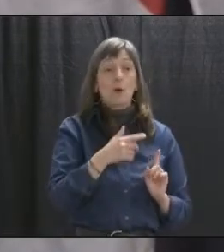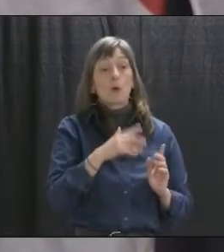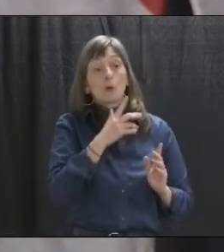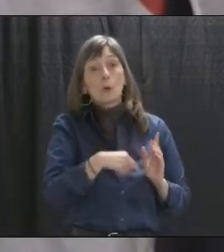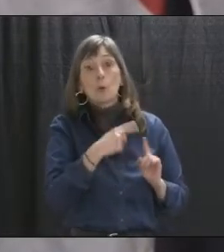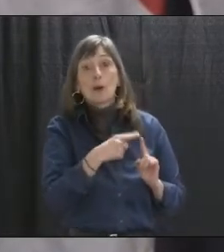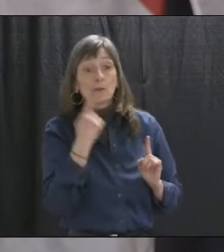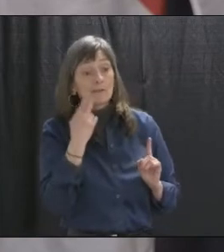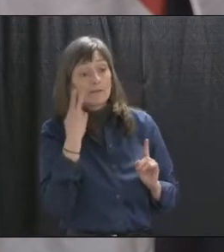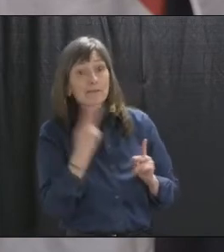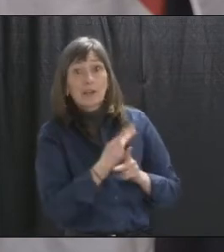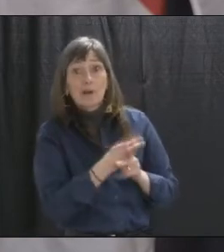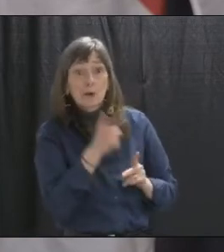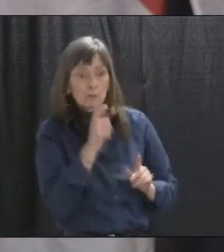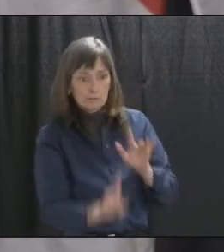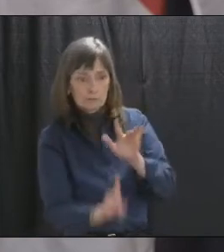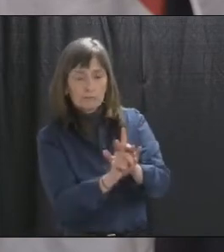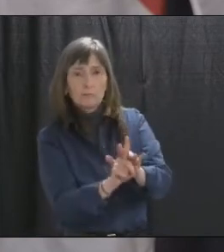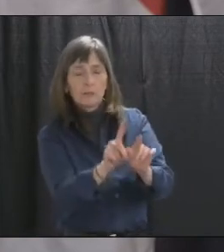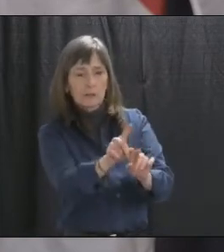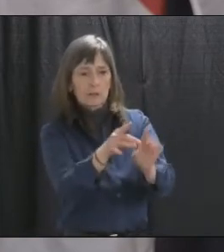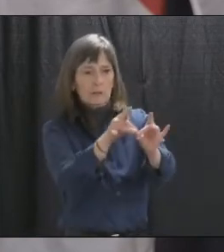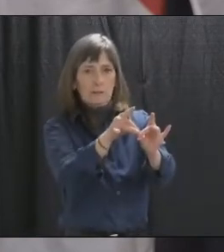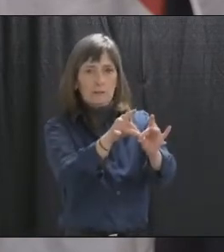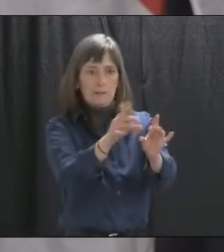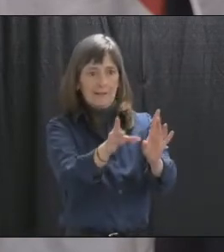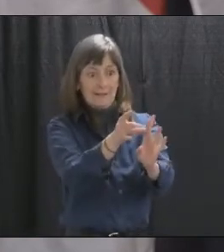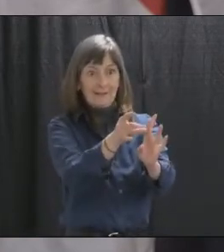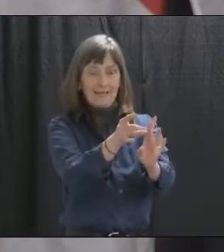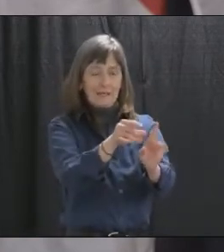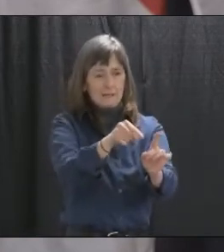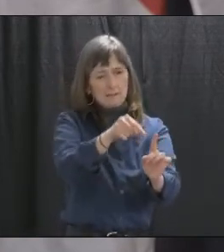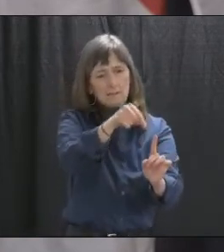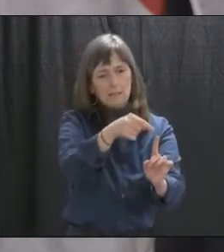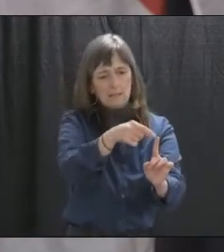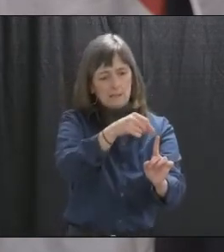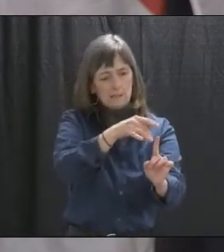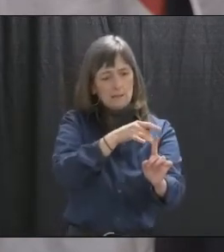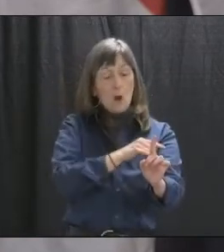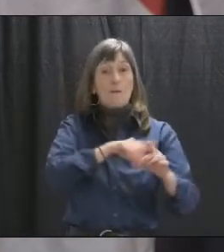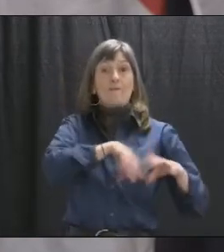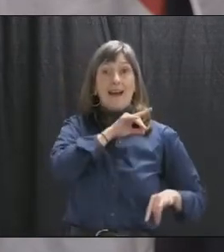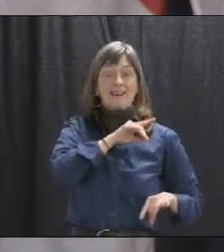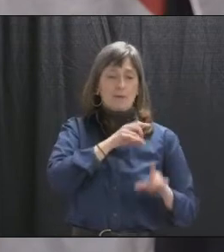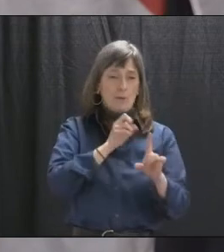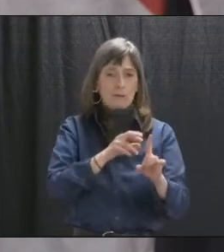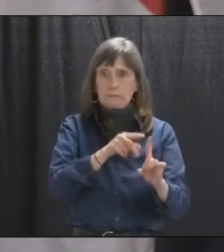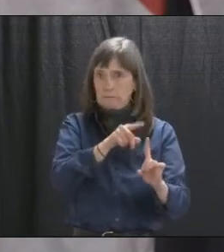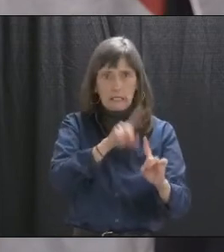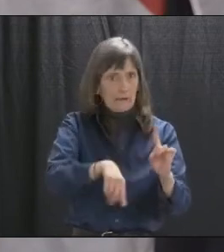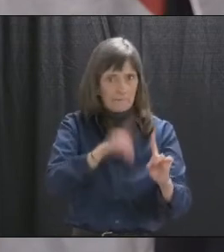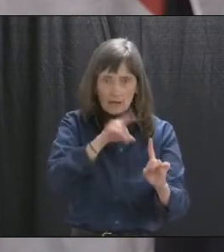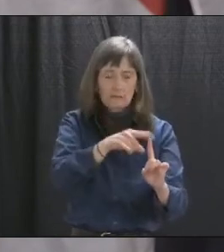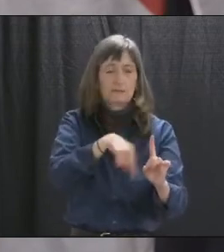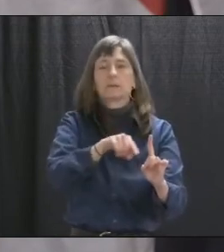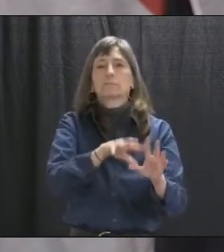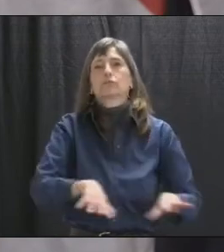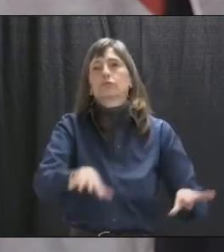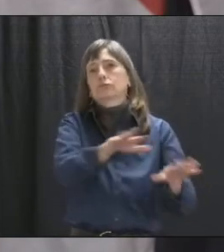of excluding every other possible source. So some of those are still under investigation. I think at this point we've